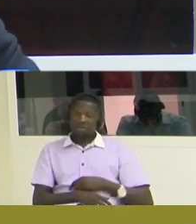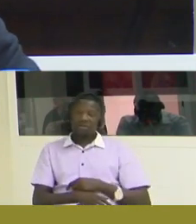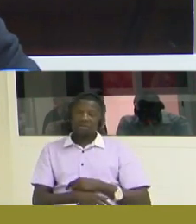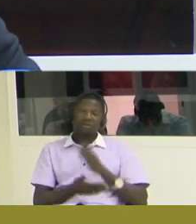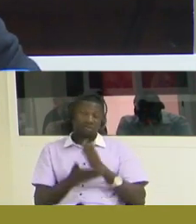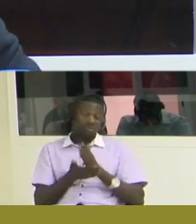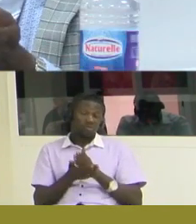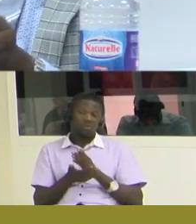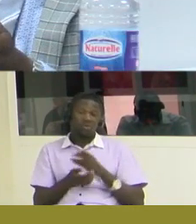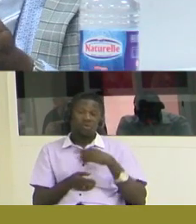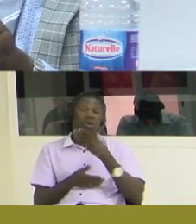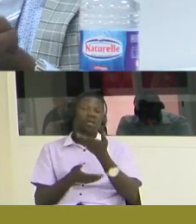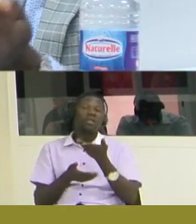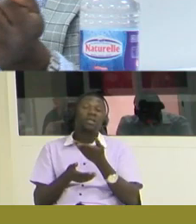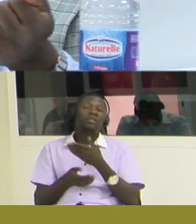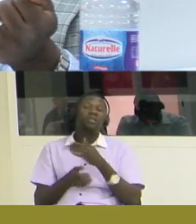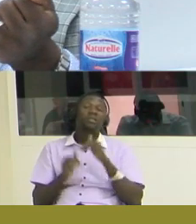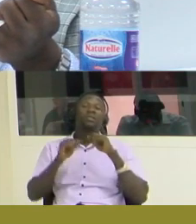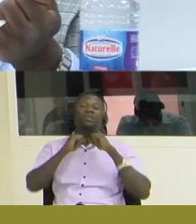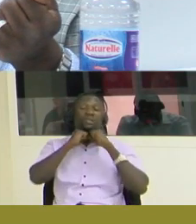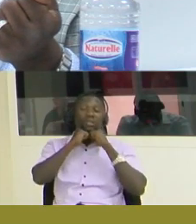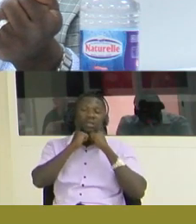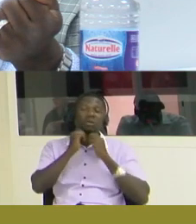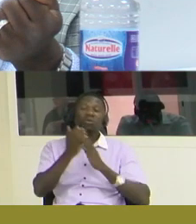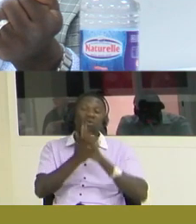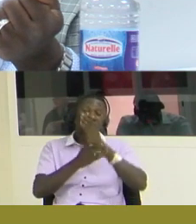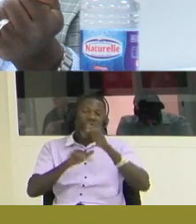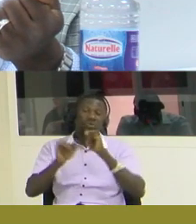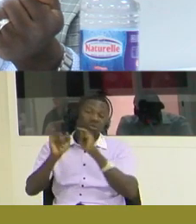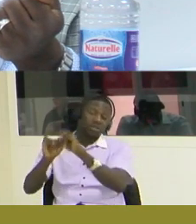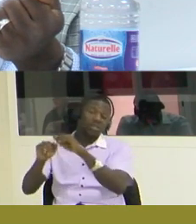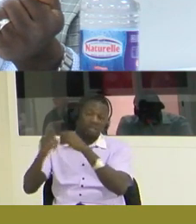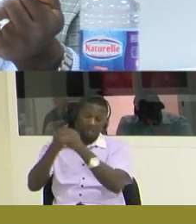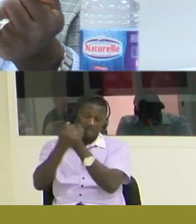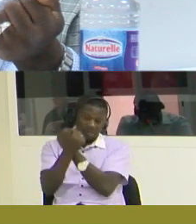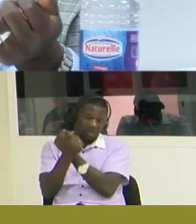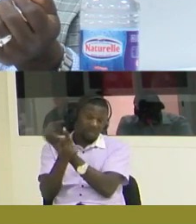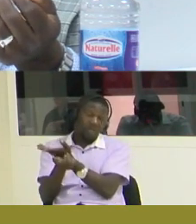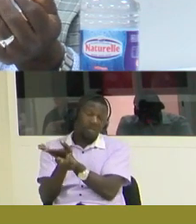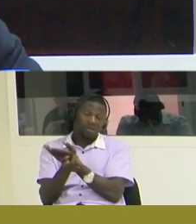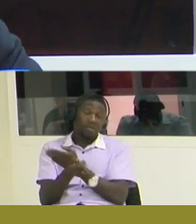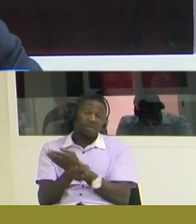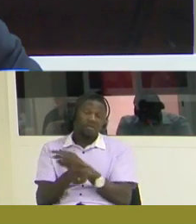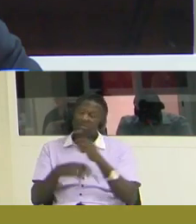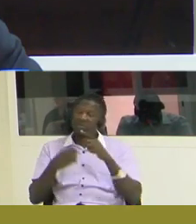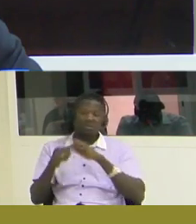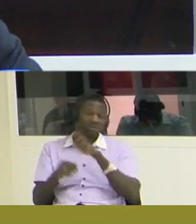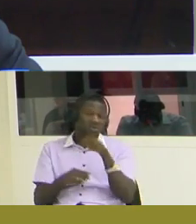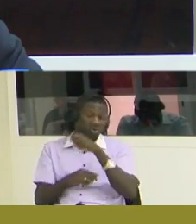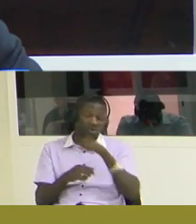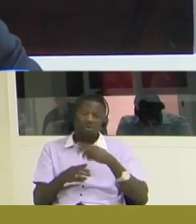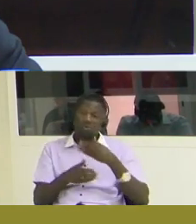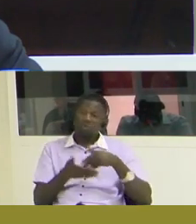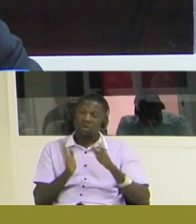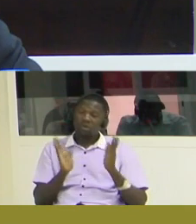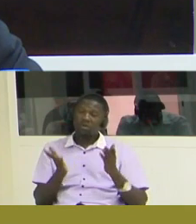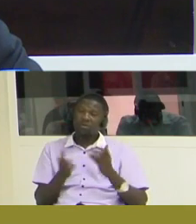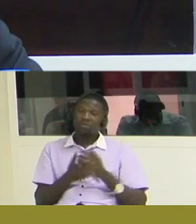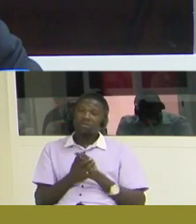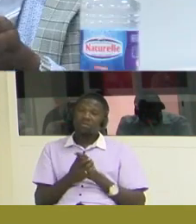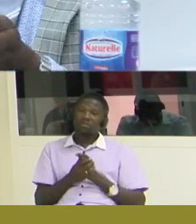in jail on falsehood well eventually he was convicted yes convicted on